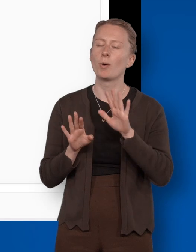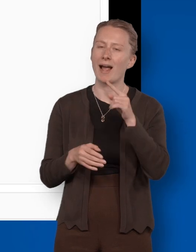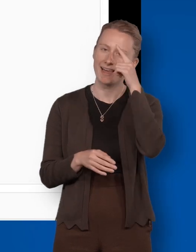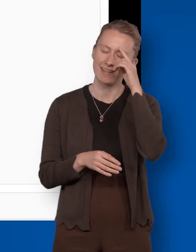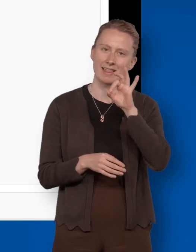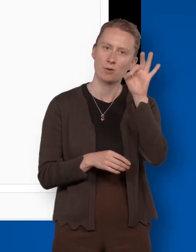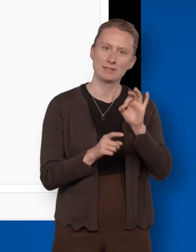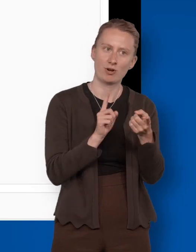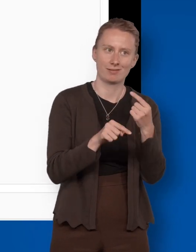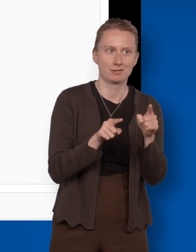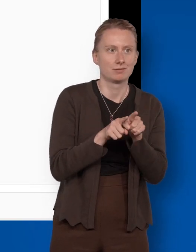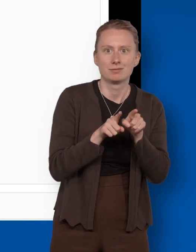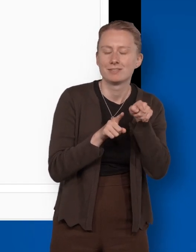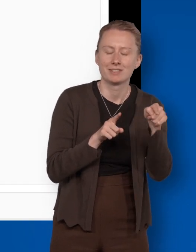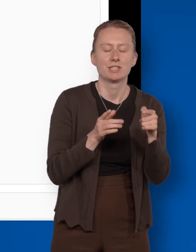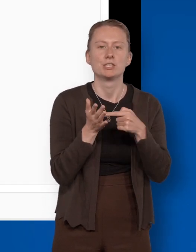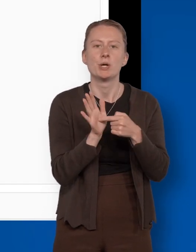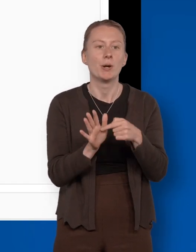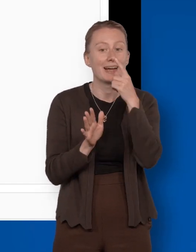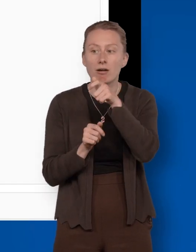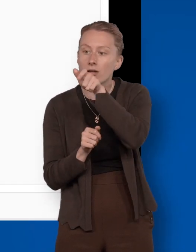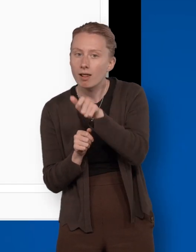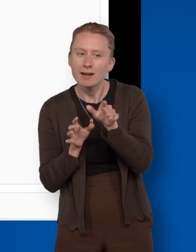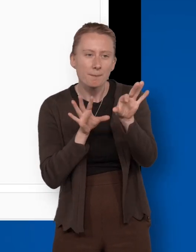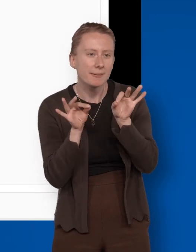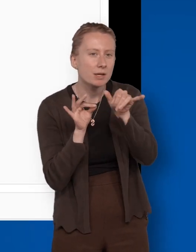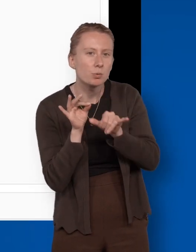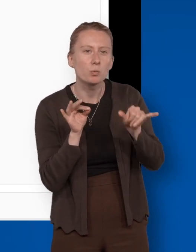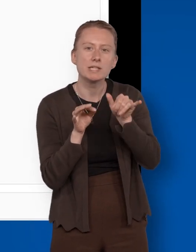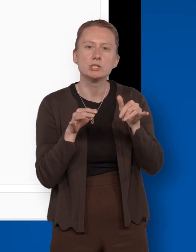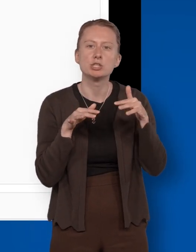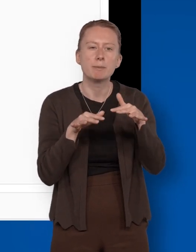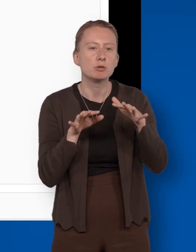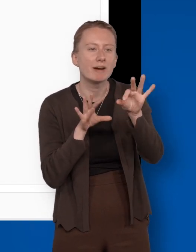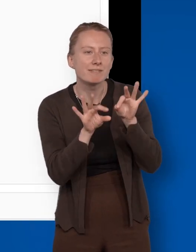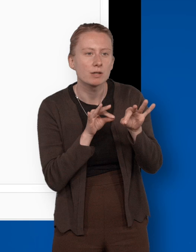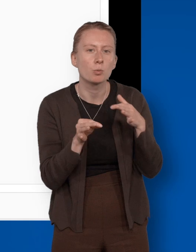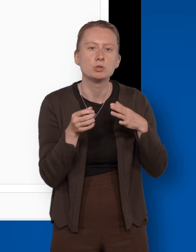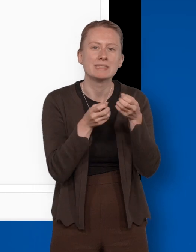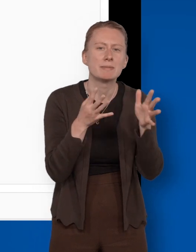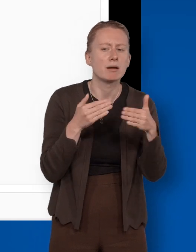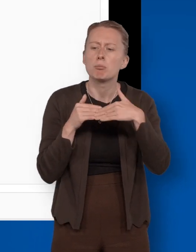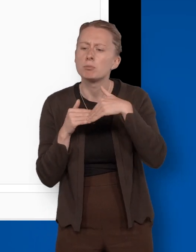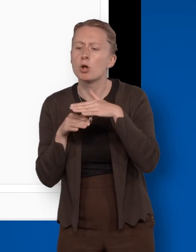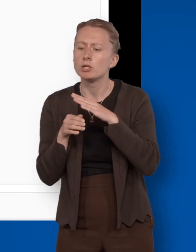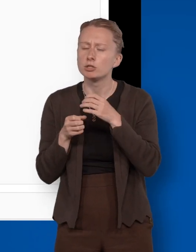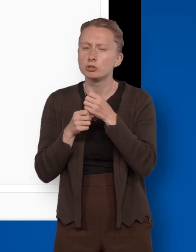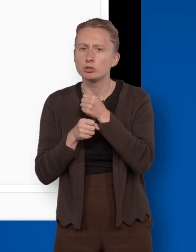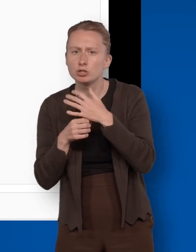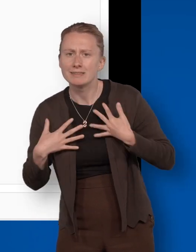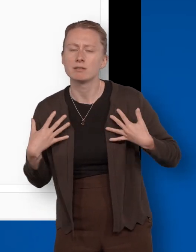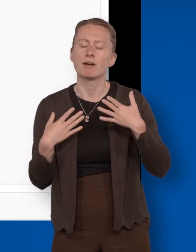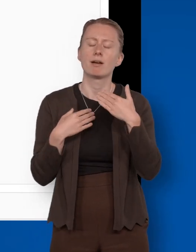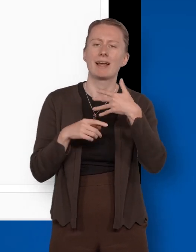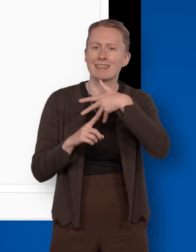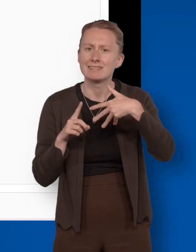answers another question, which is, can the client choose what demographics they want to measure and expand beyond gender, ethnicity, and disability? So is